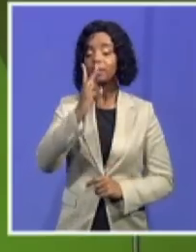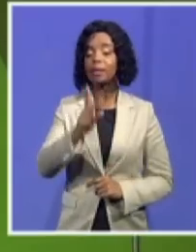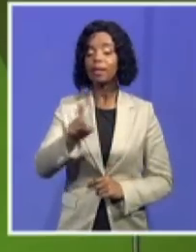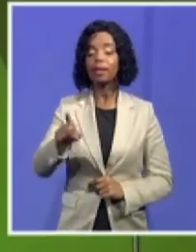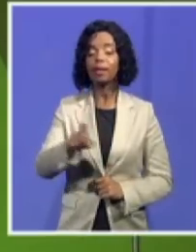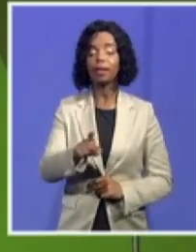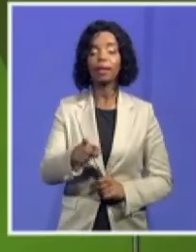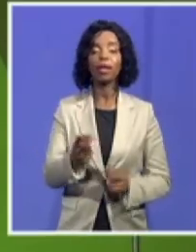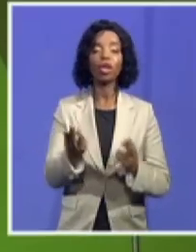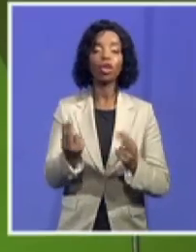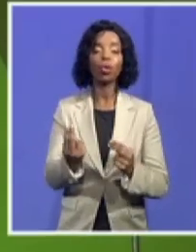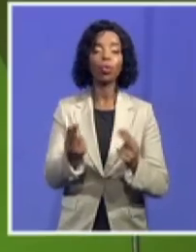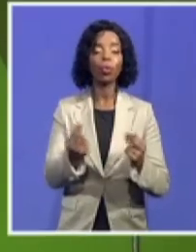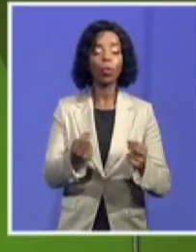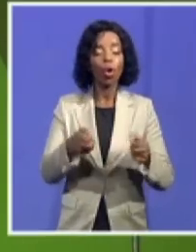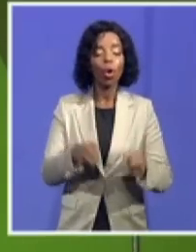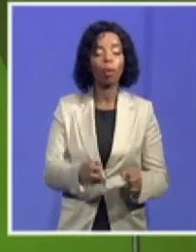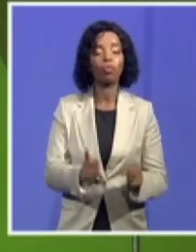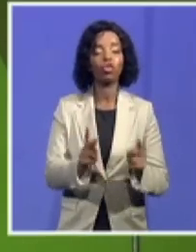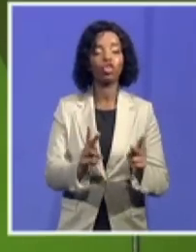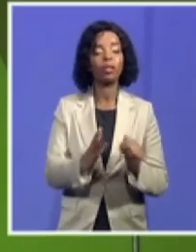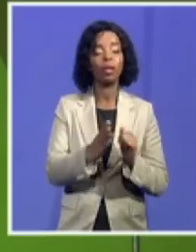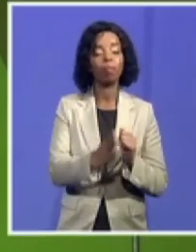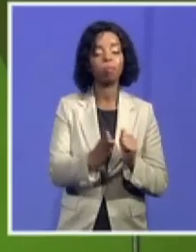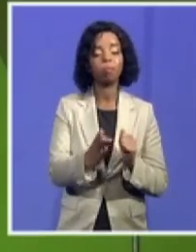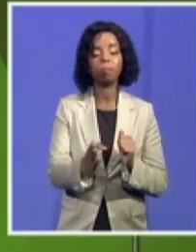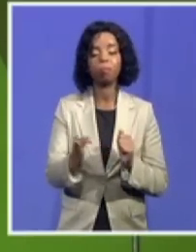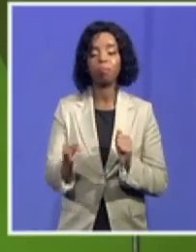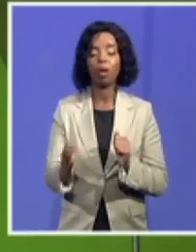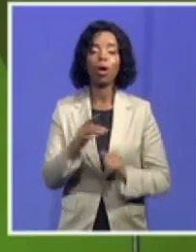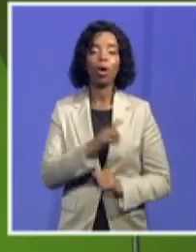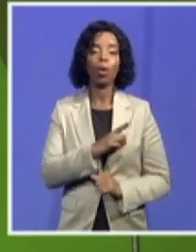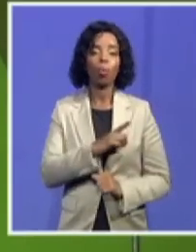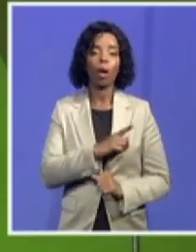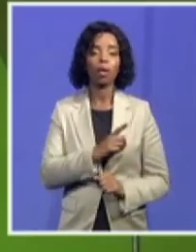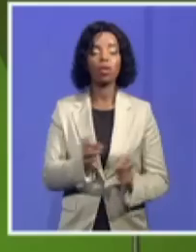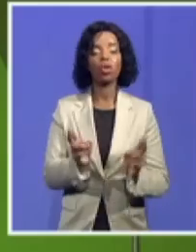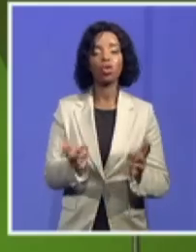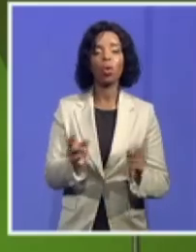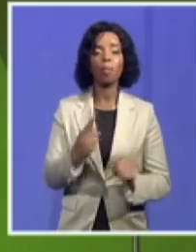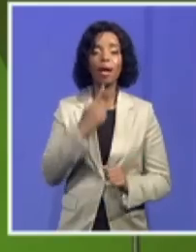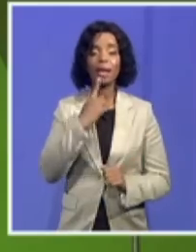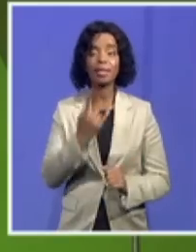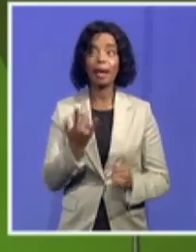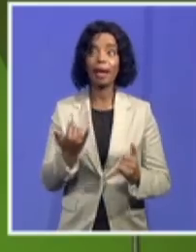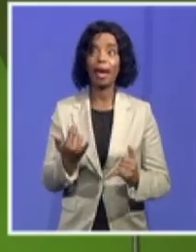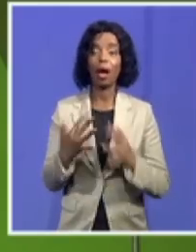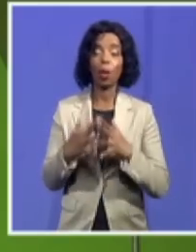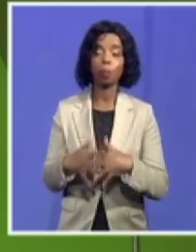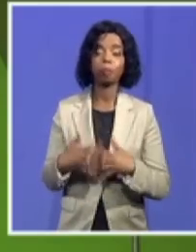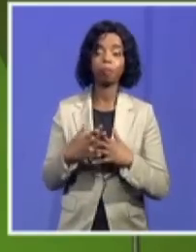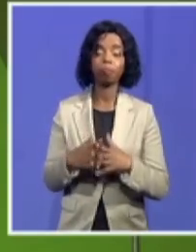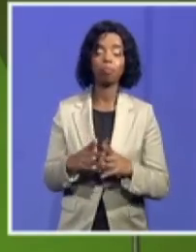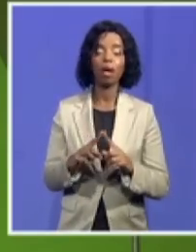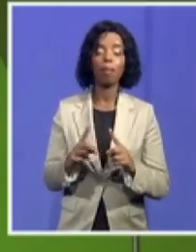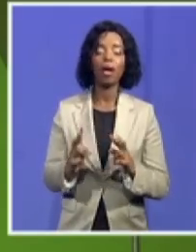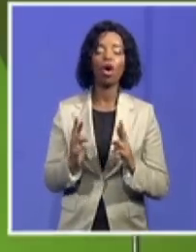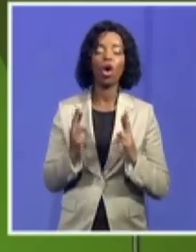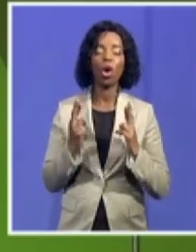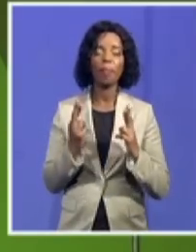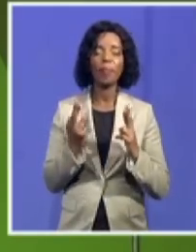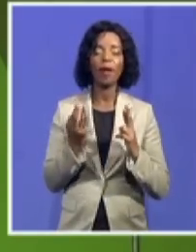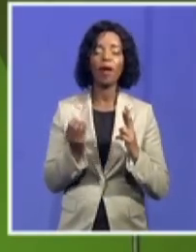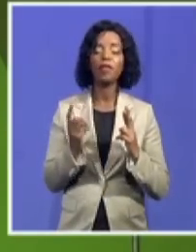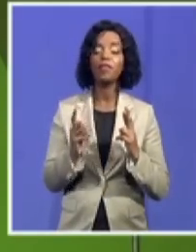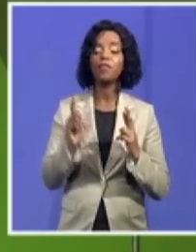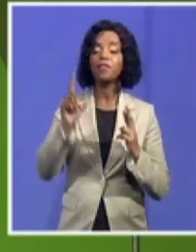in the classics, every cloud has a silver lining, and there must be some